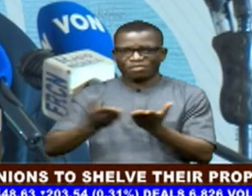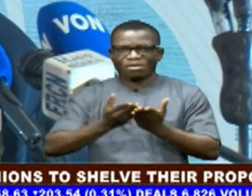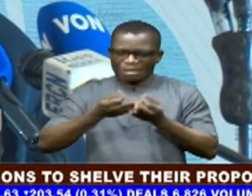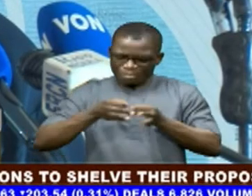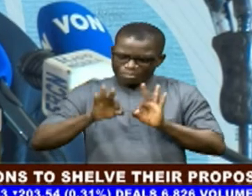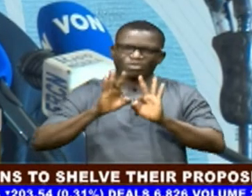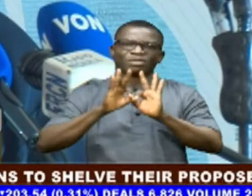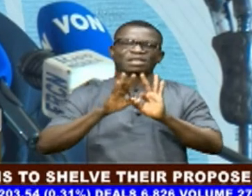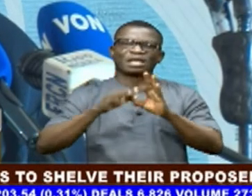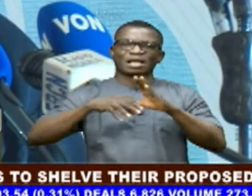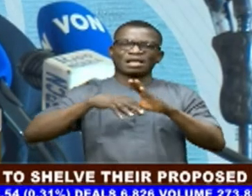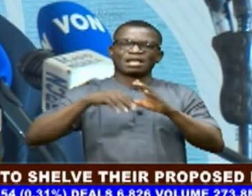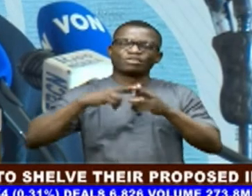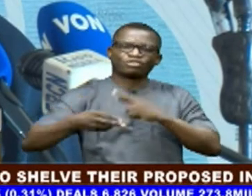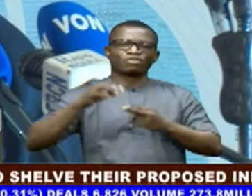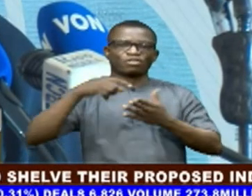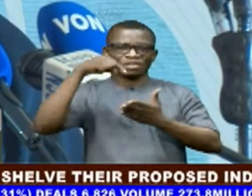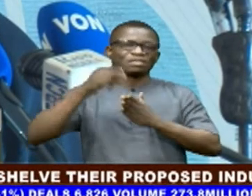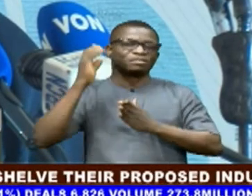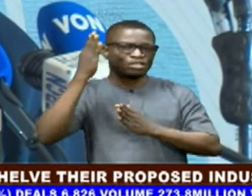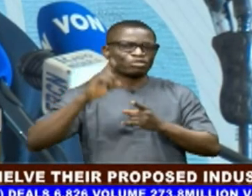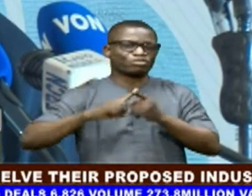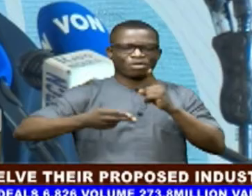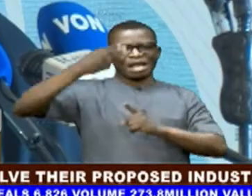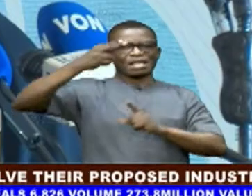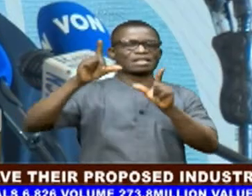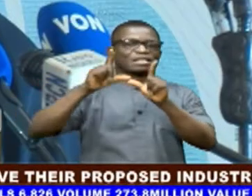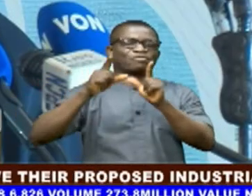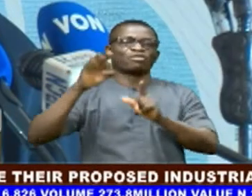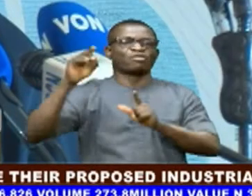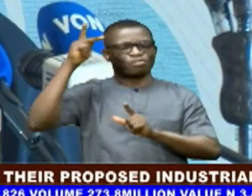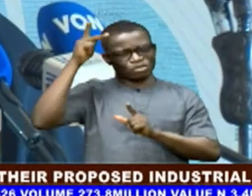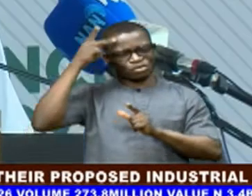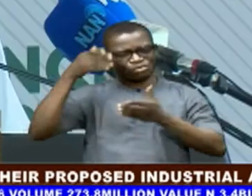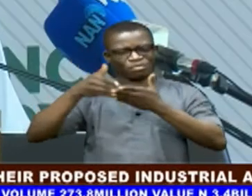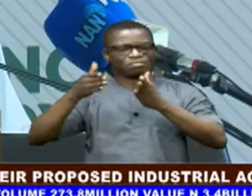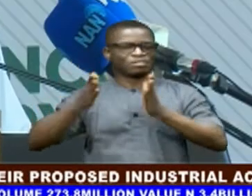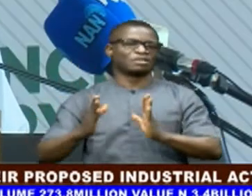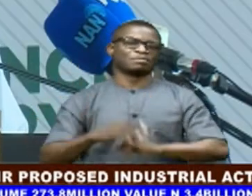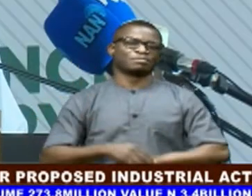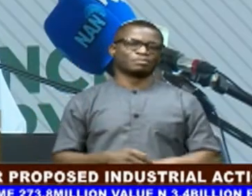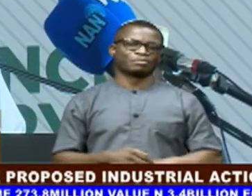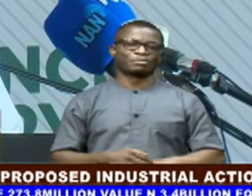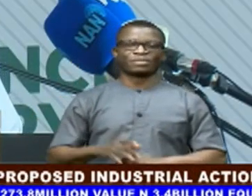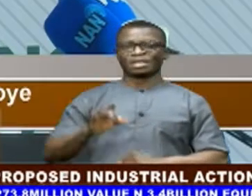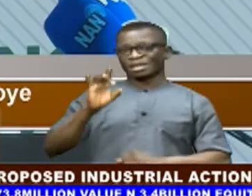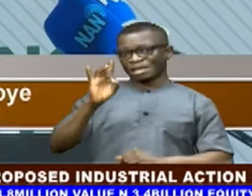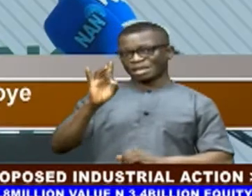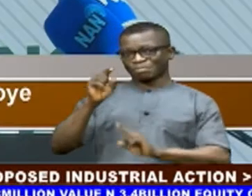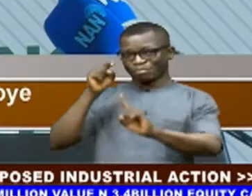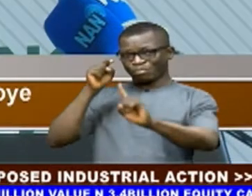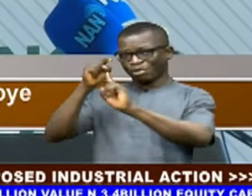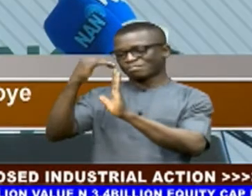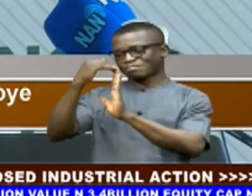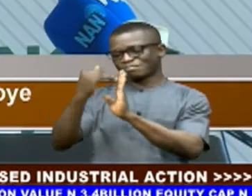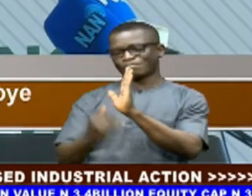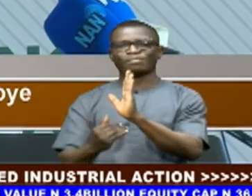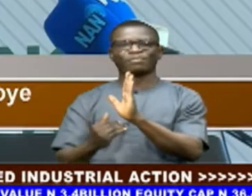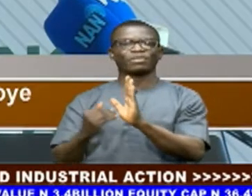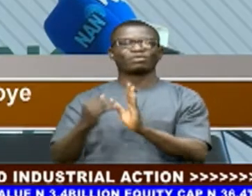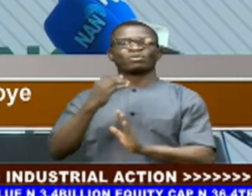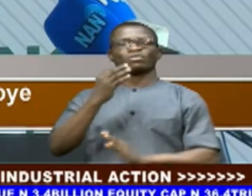of the symposium to the highest level of political leadership. The 8-point agenda are